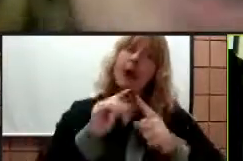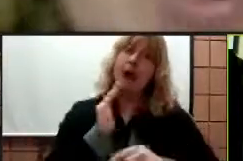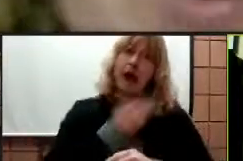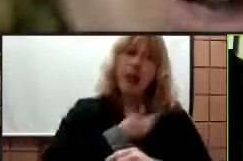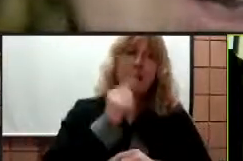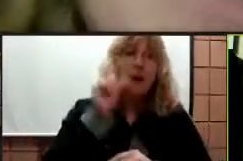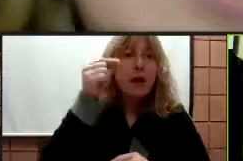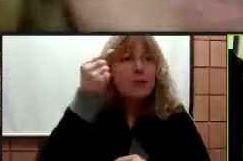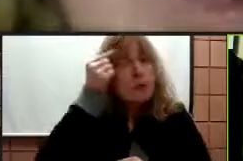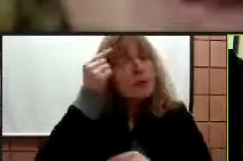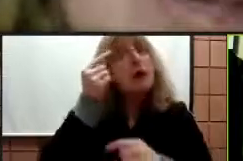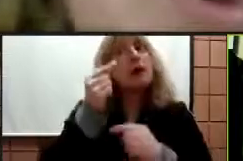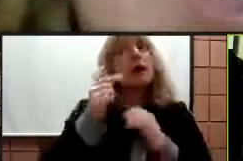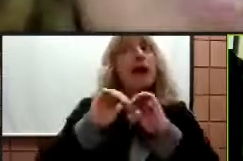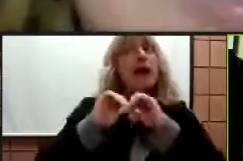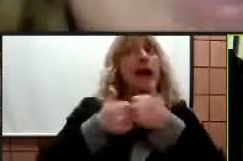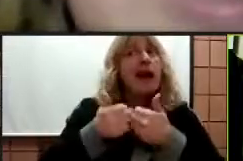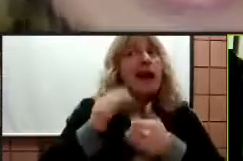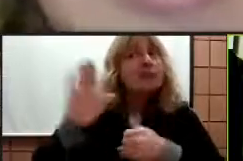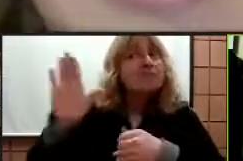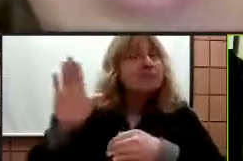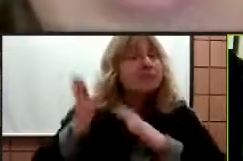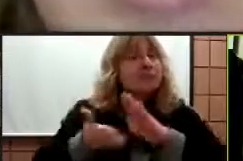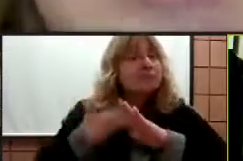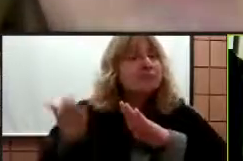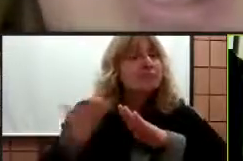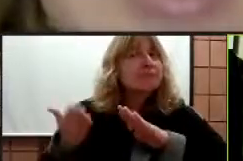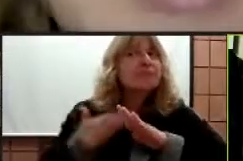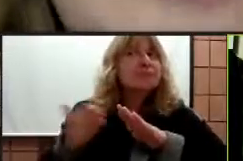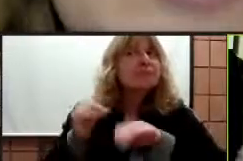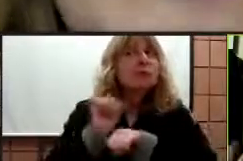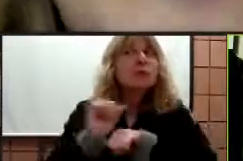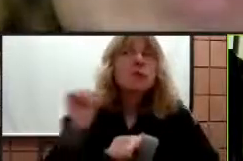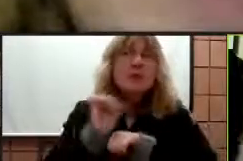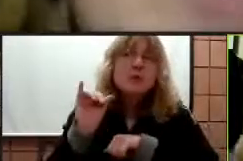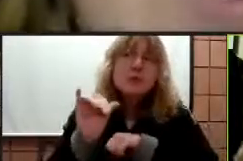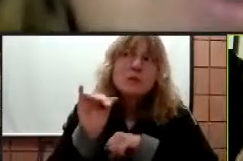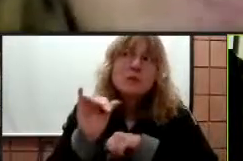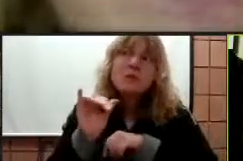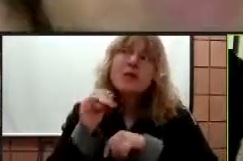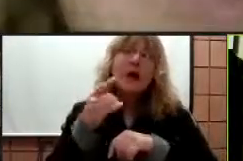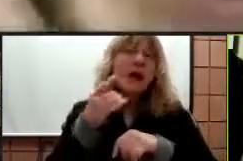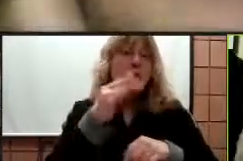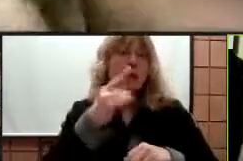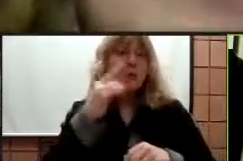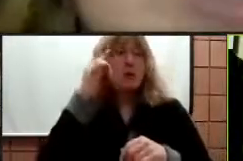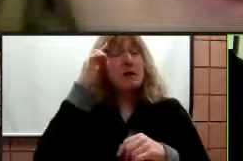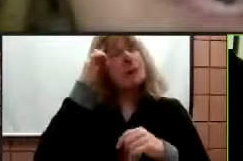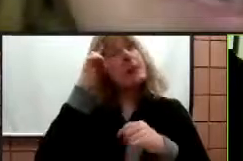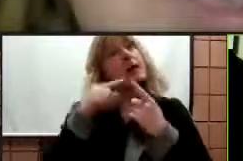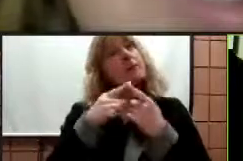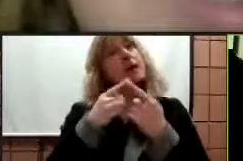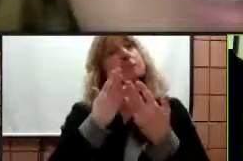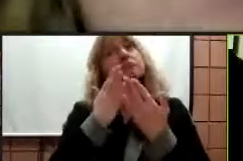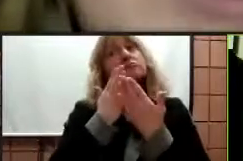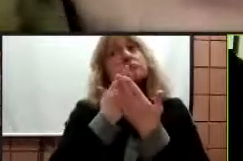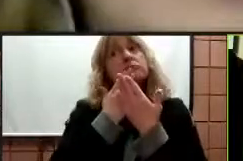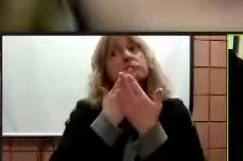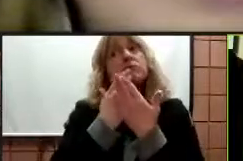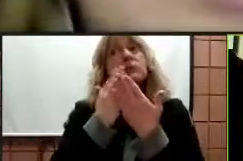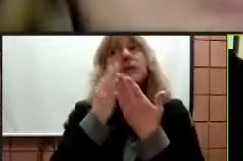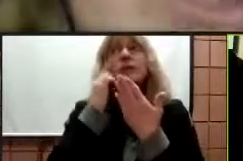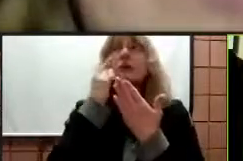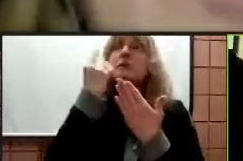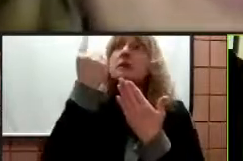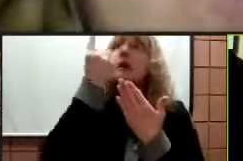government and how it works and how it operates. And if you think about being grateful for something in this time, I'm